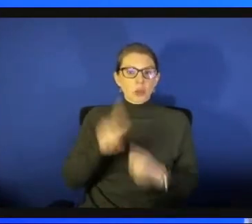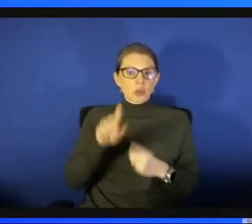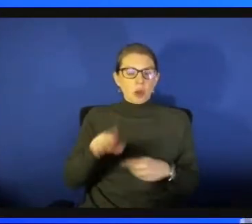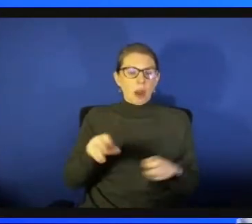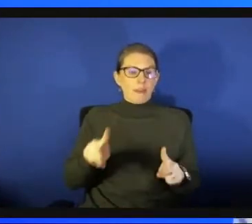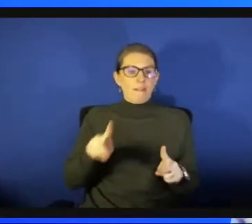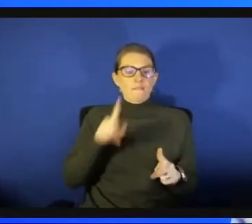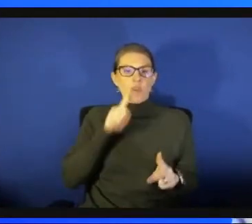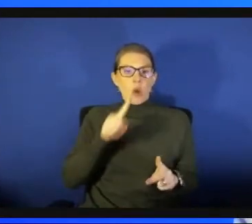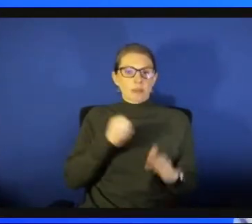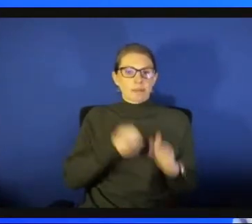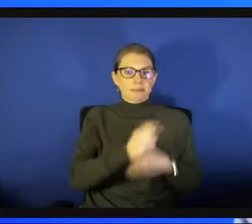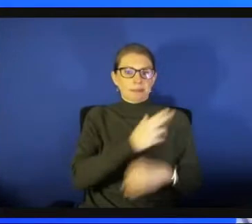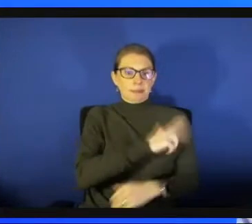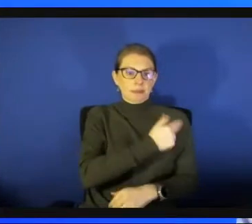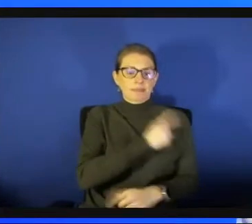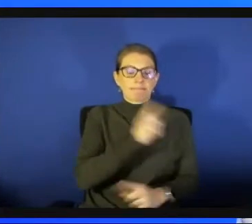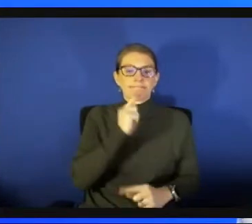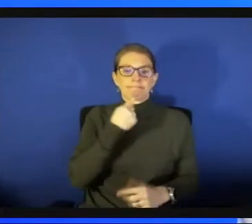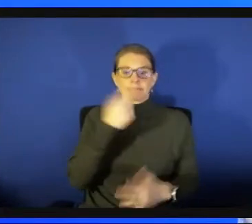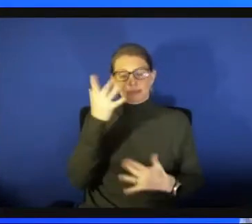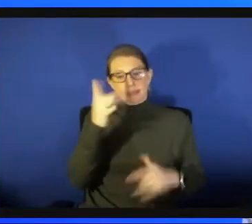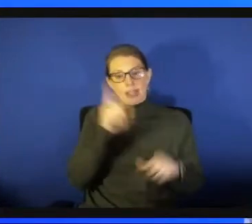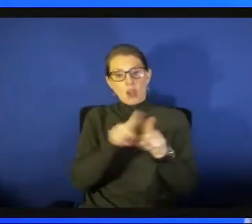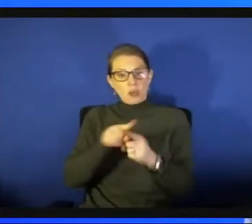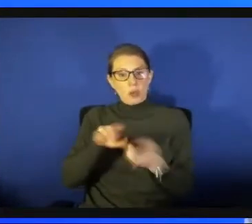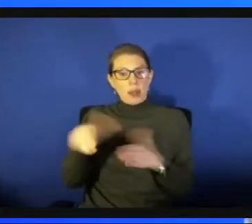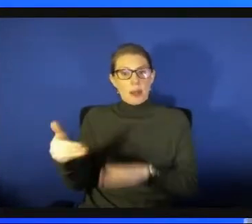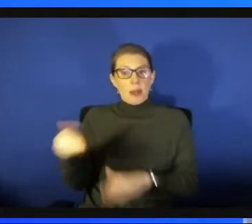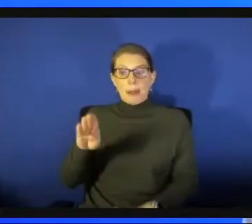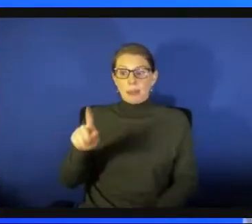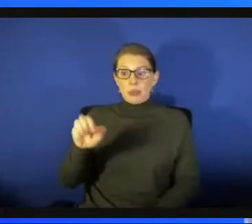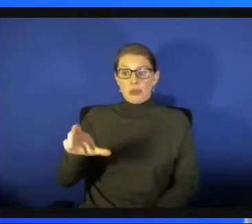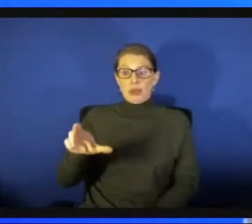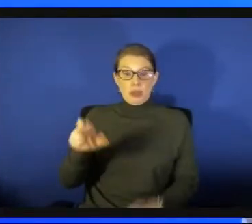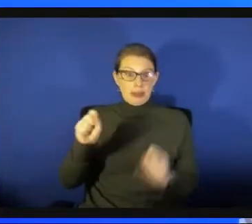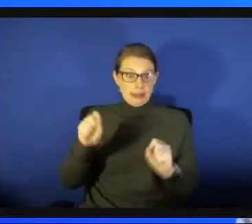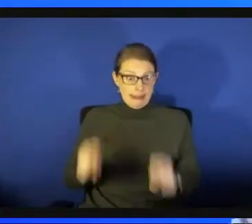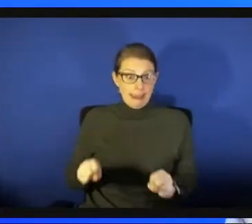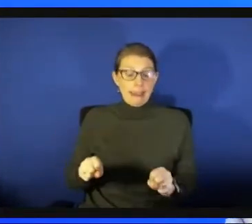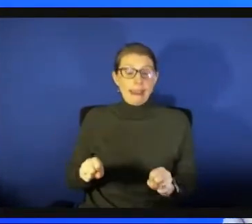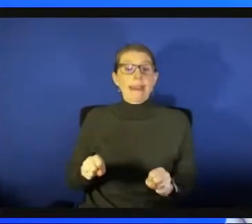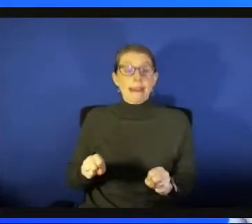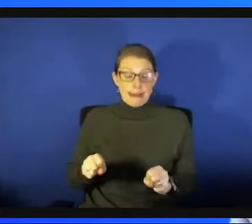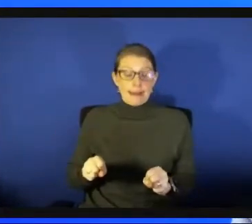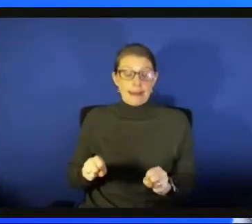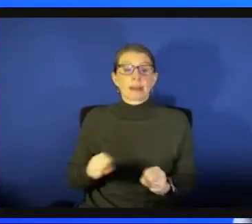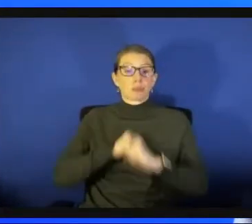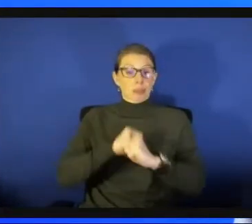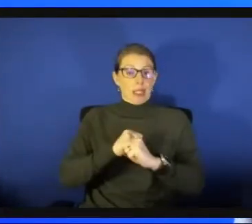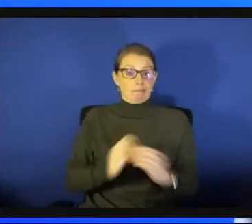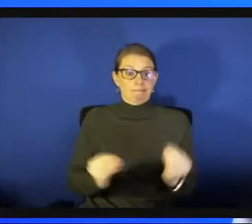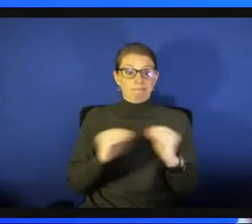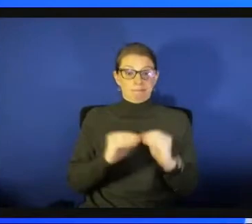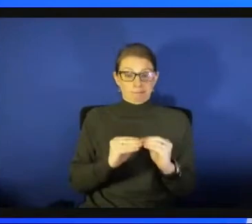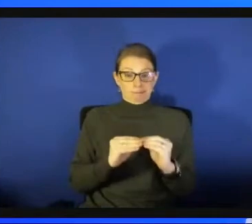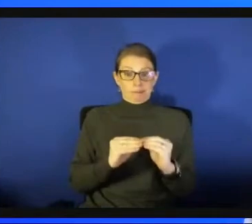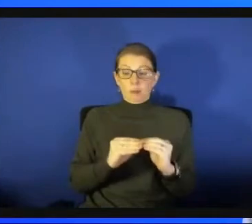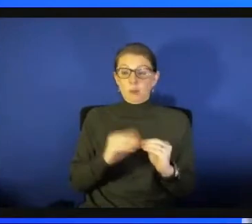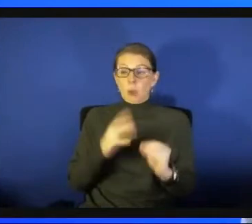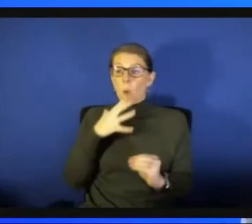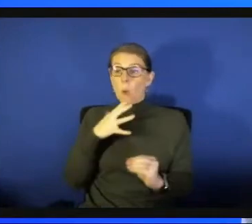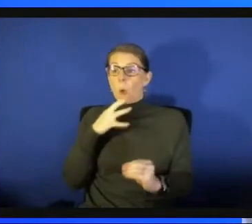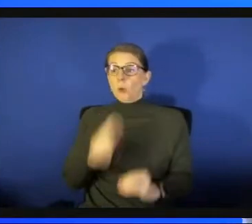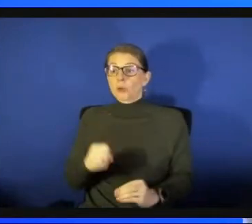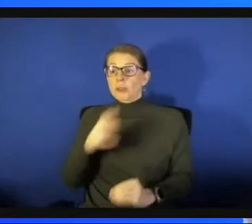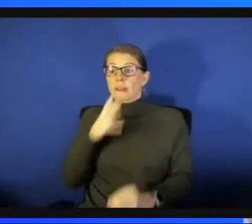disease, and death. We know that these boosters can do that. This additional dose does that, especially for those in those older age groups.